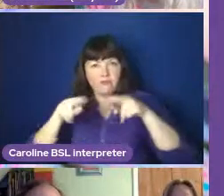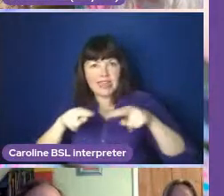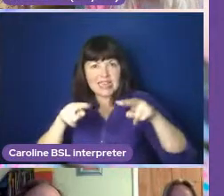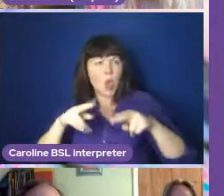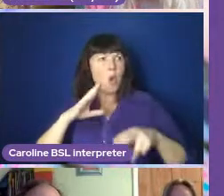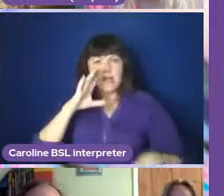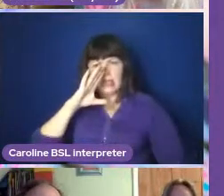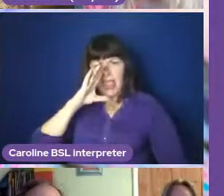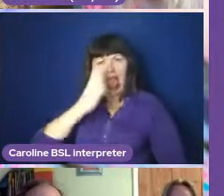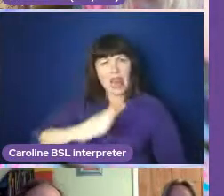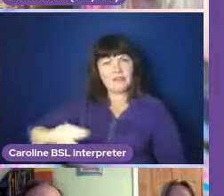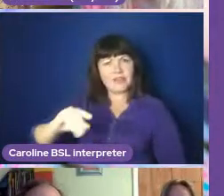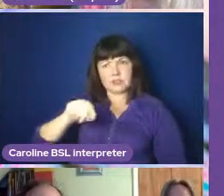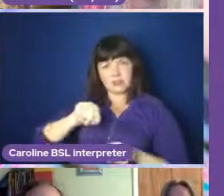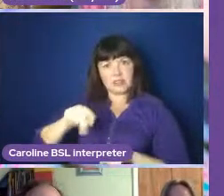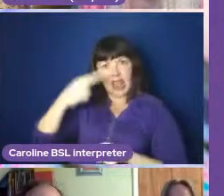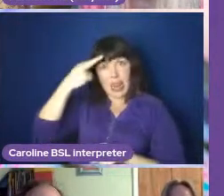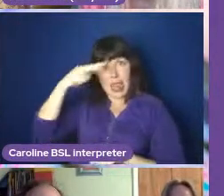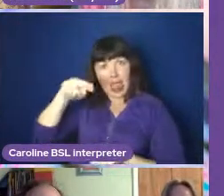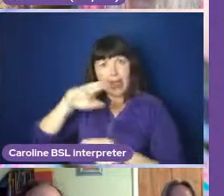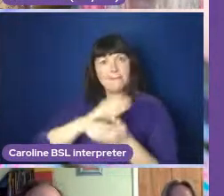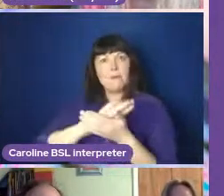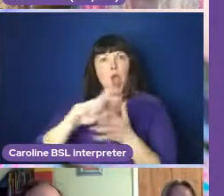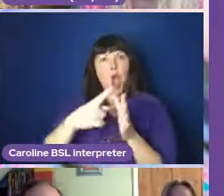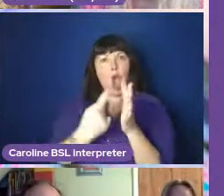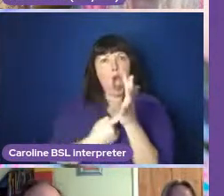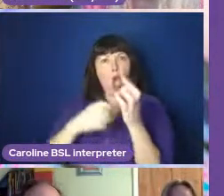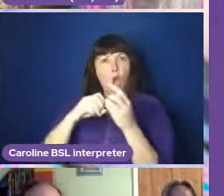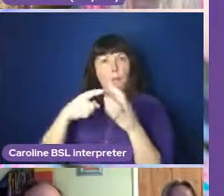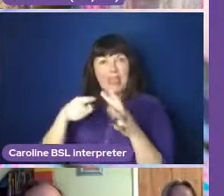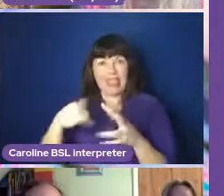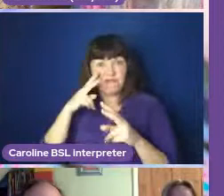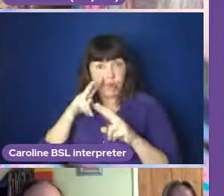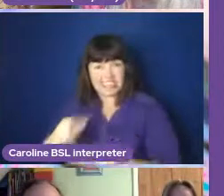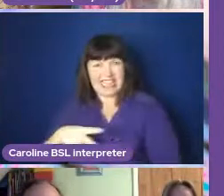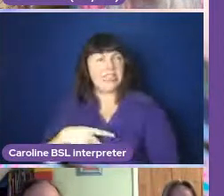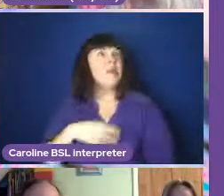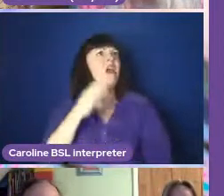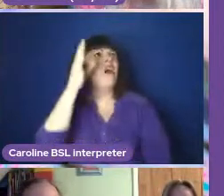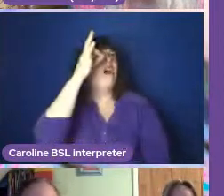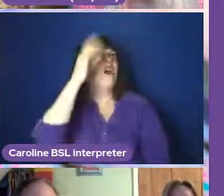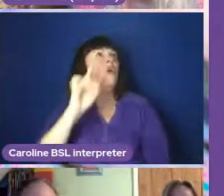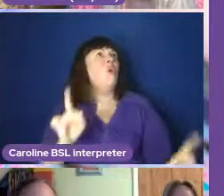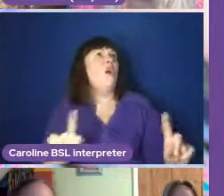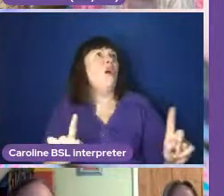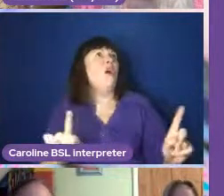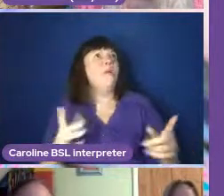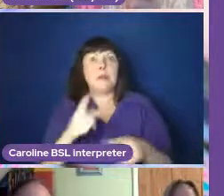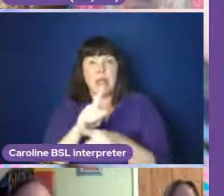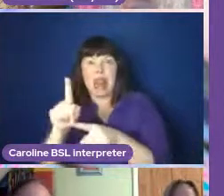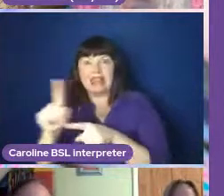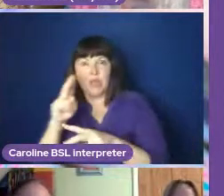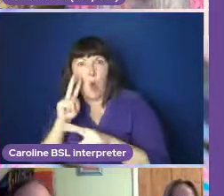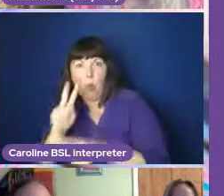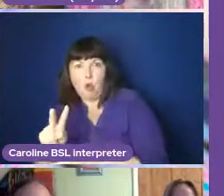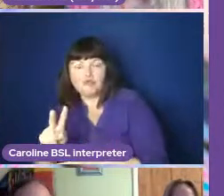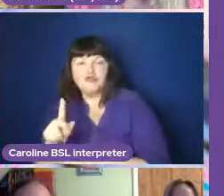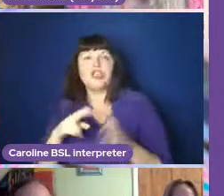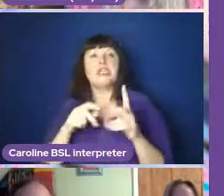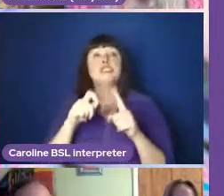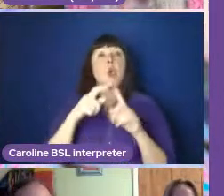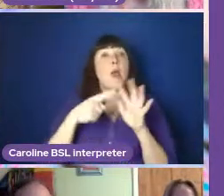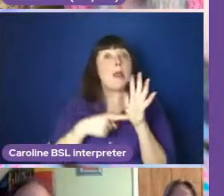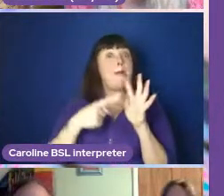Herbie. If you haven't watched it, you might not have a clue what I'm talking about, but go watch the video later. Basically, Pete is